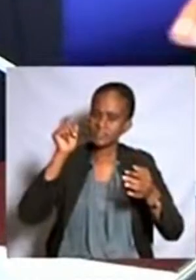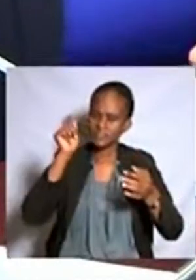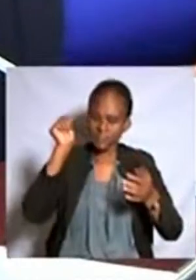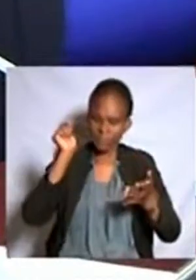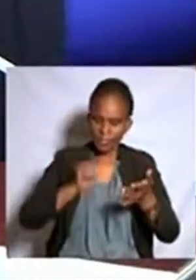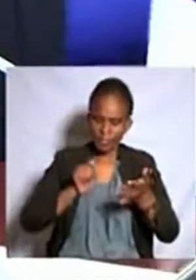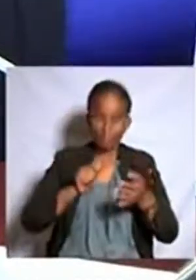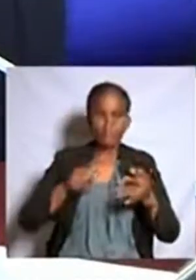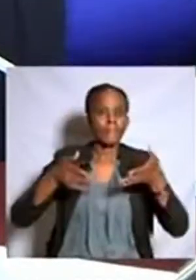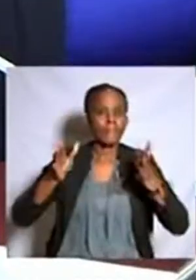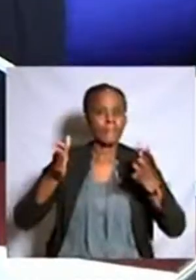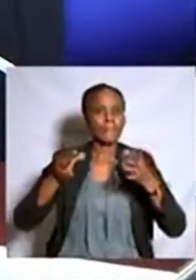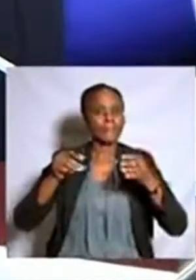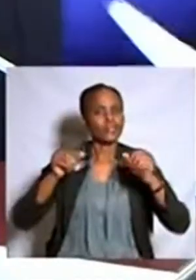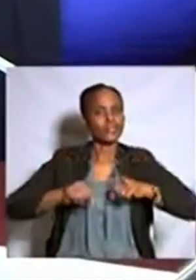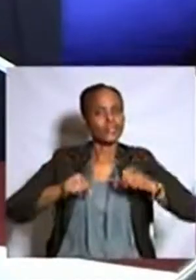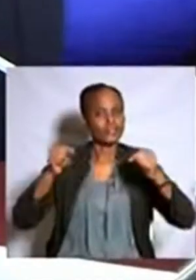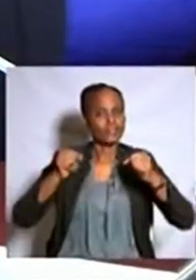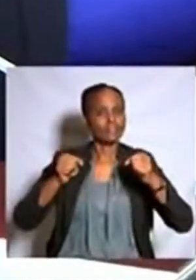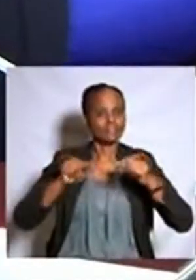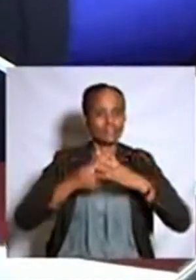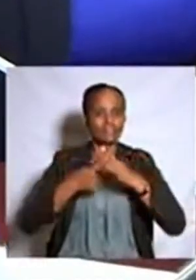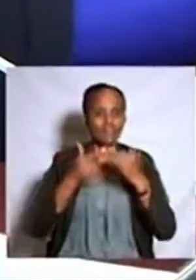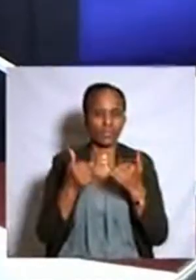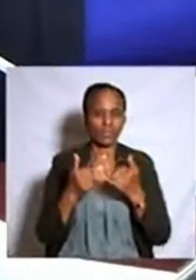registrar to execute the conveyancing.